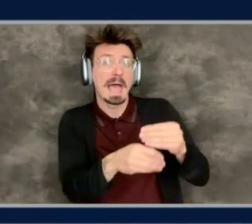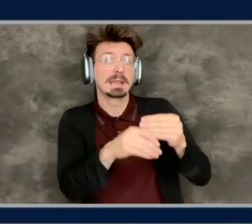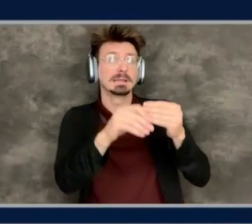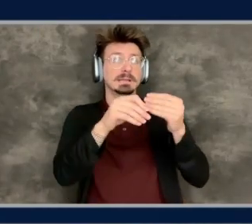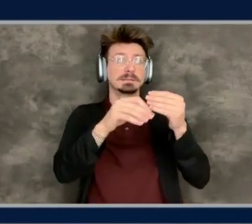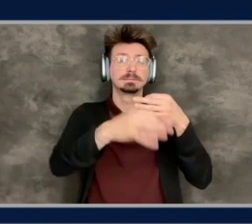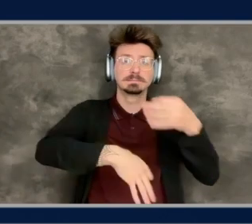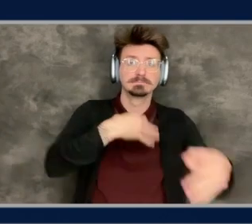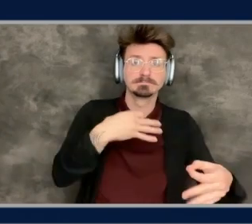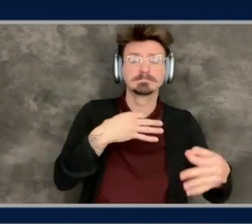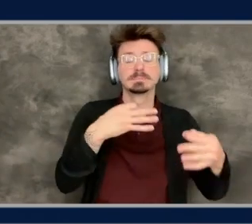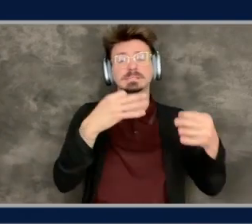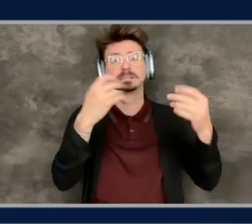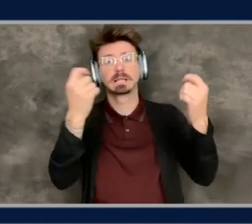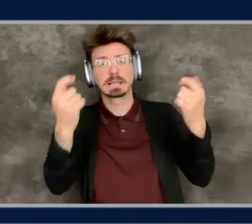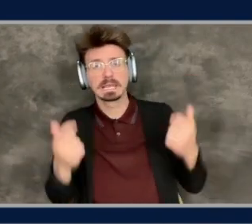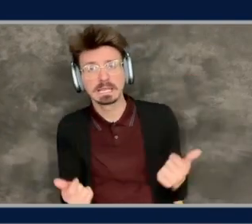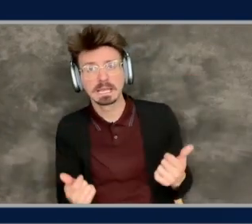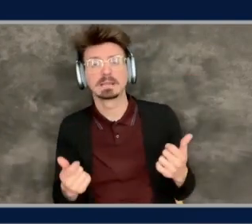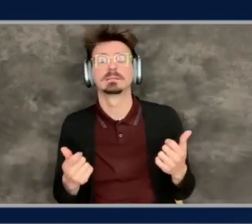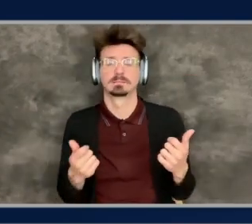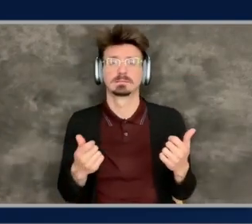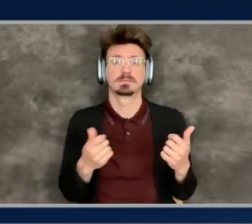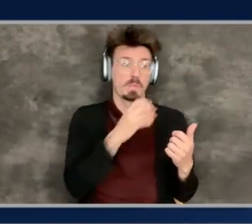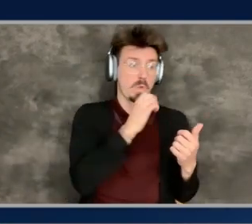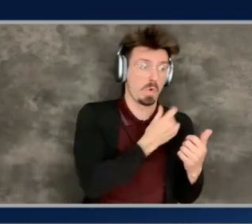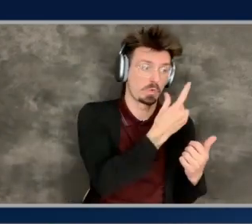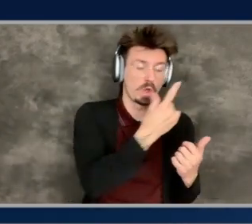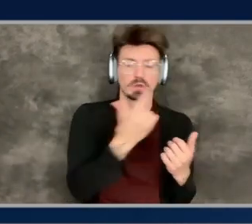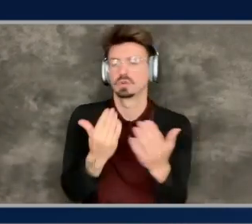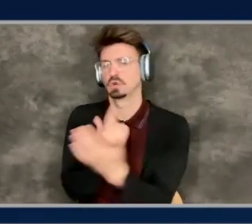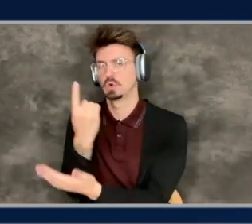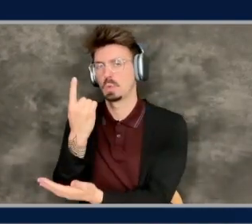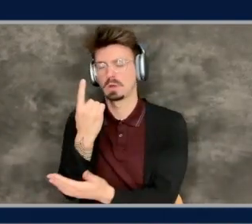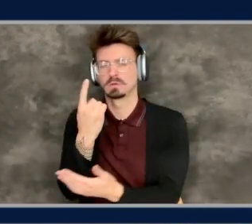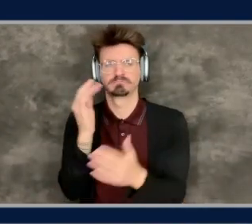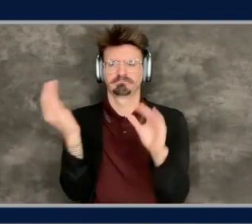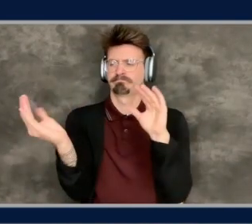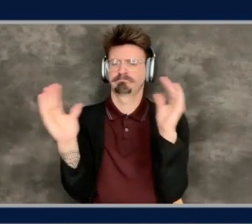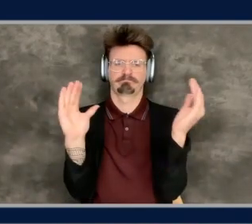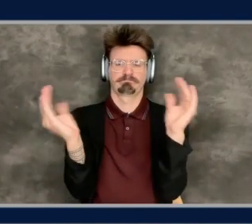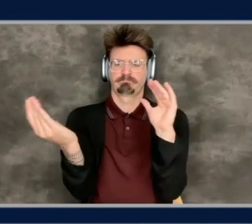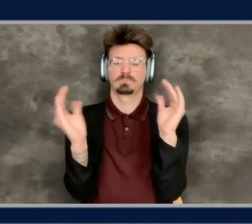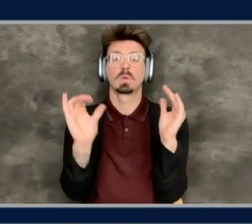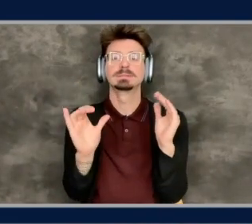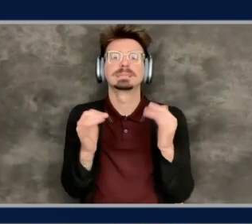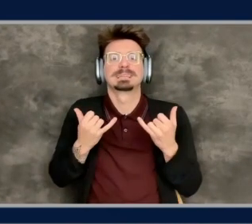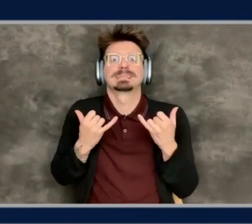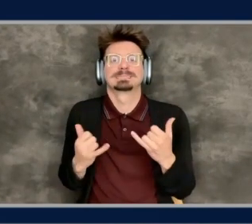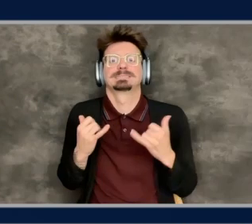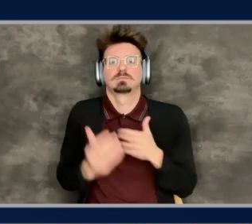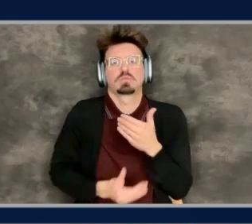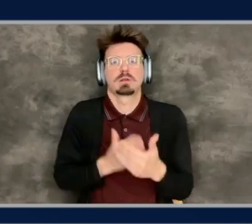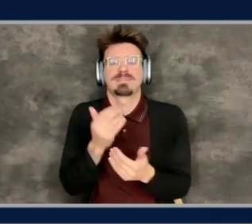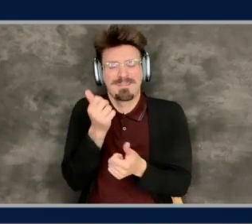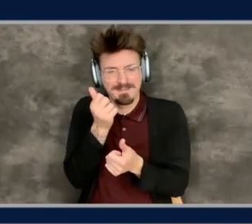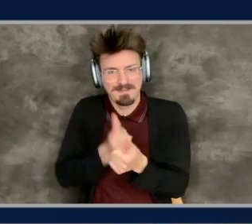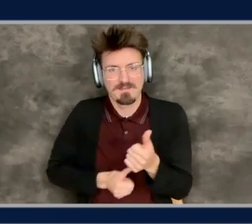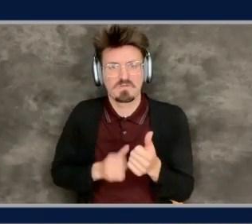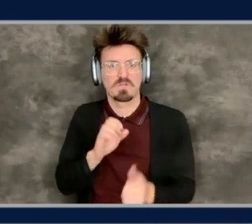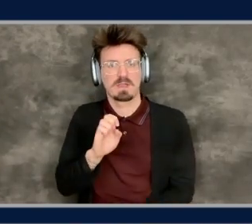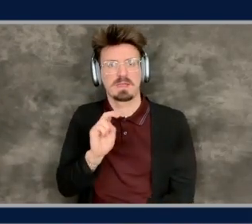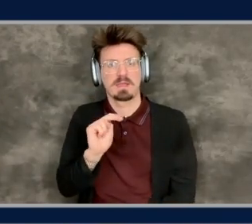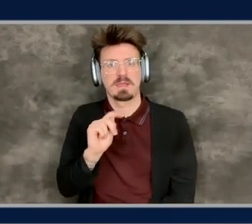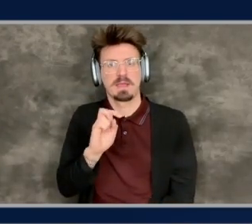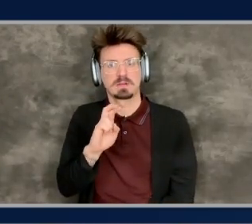framework to .NET 8, right? And this is exactly like the existing process that every enterprise is following today. Right. And we are